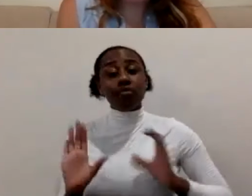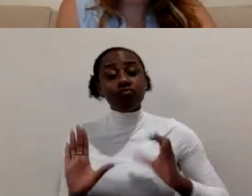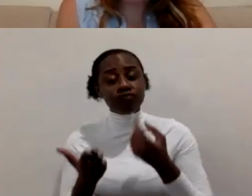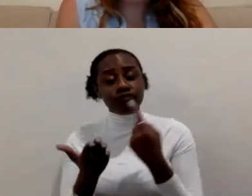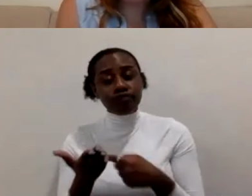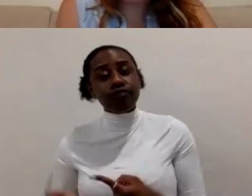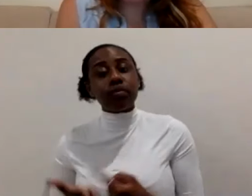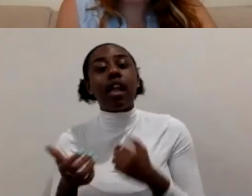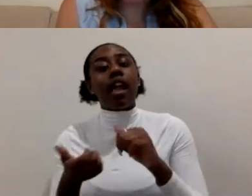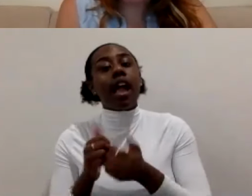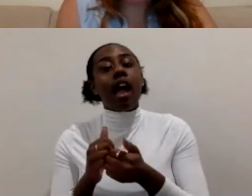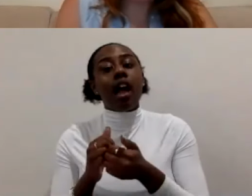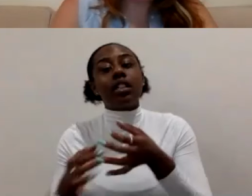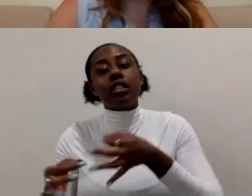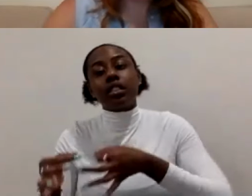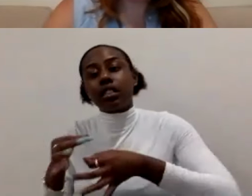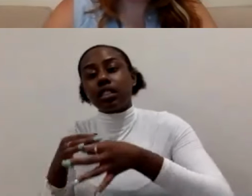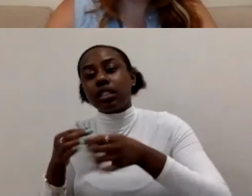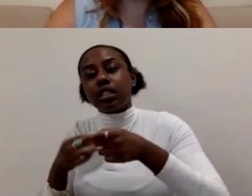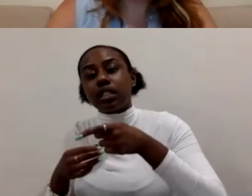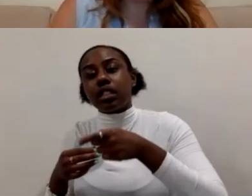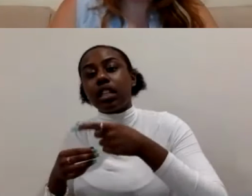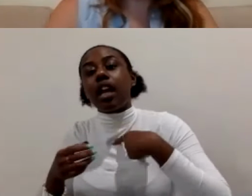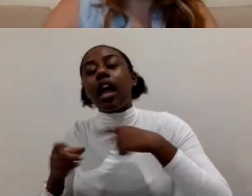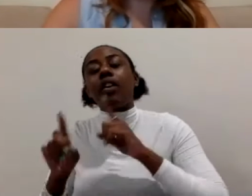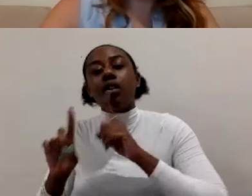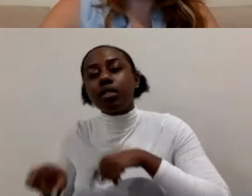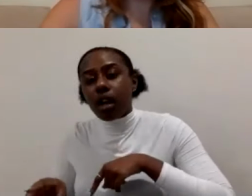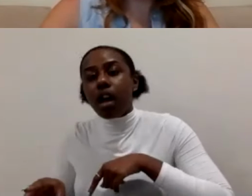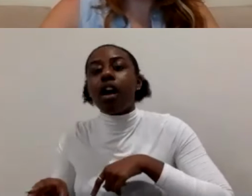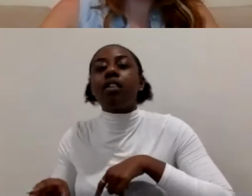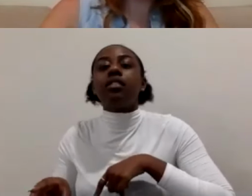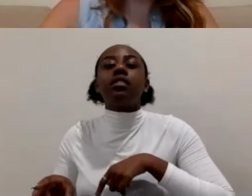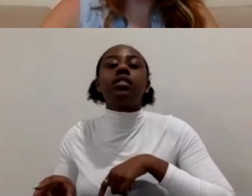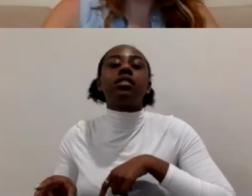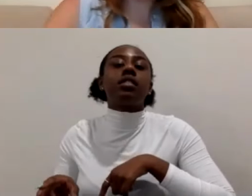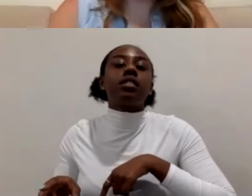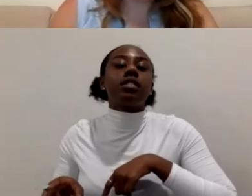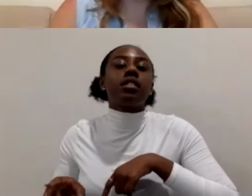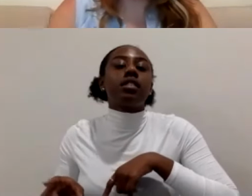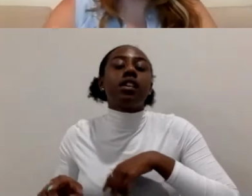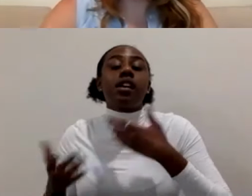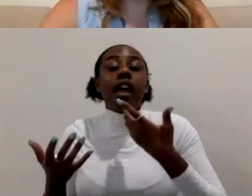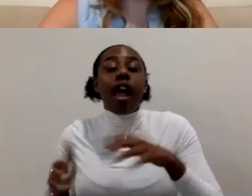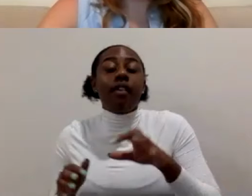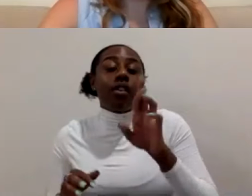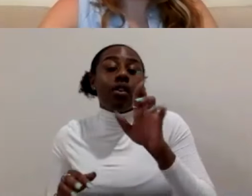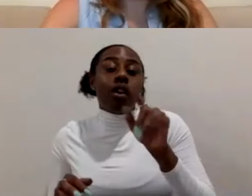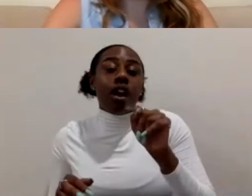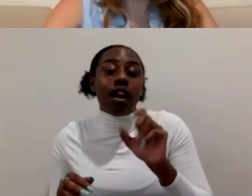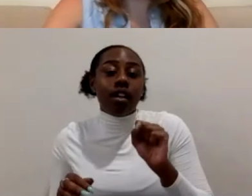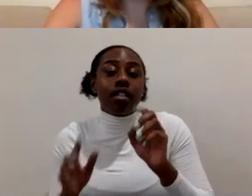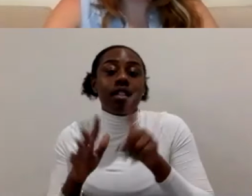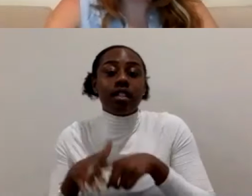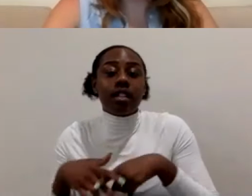instead of having a response where they, after the Watts riots started, after an experience of